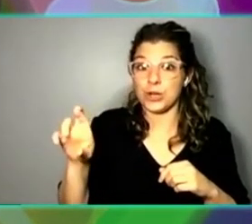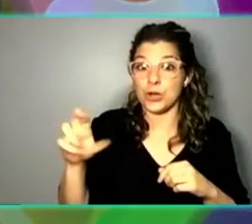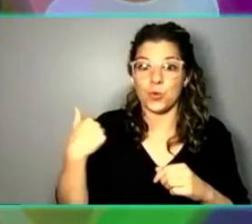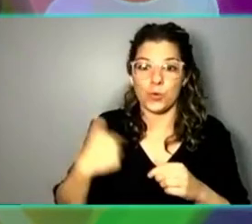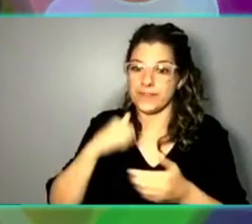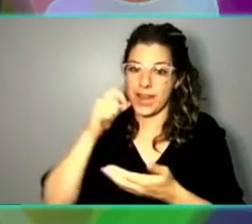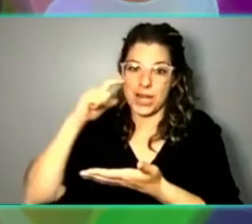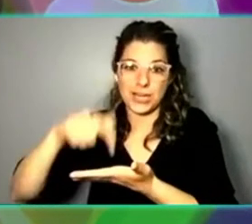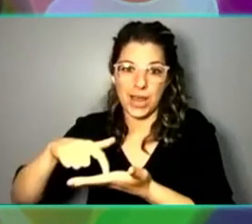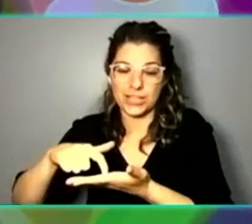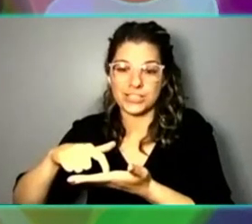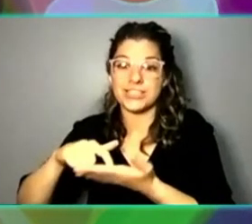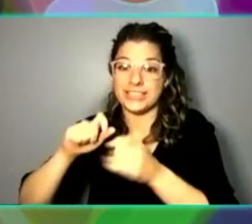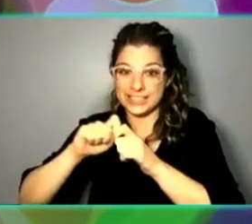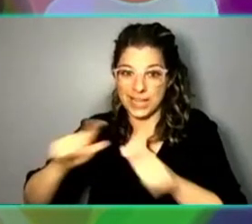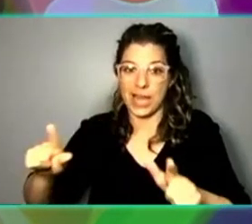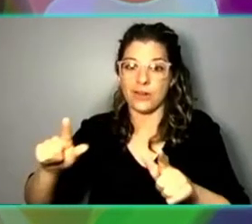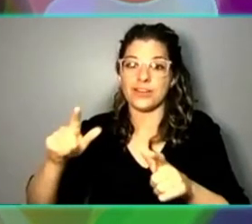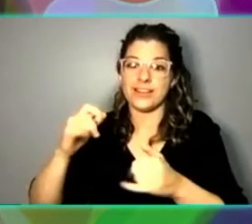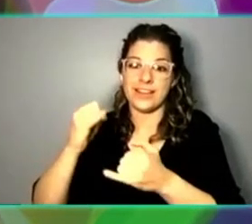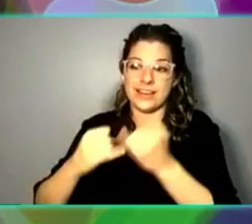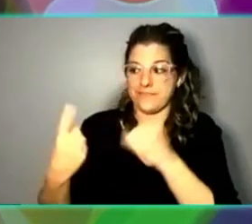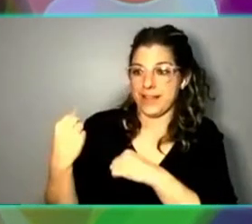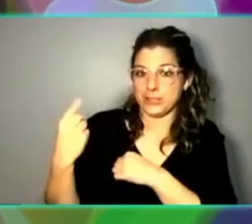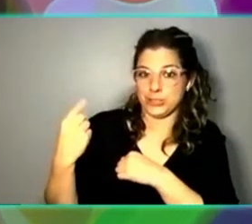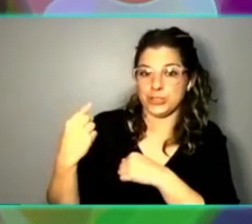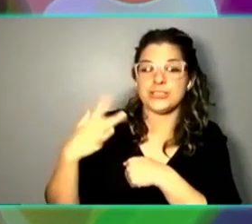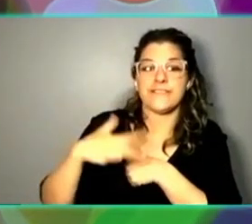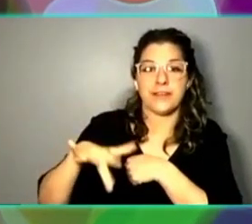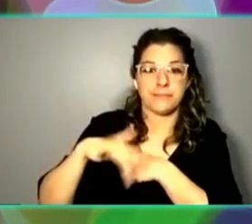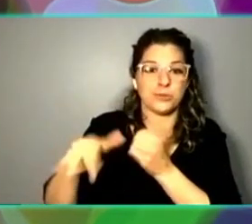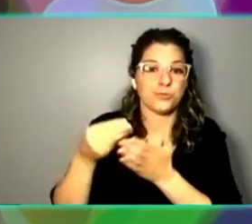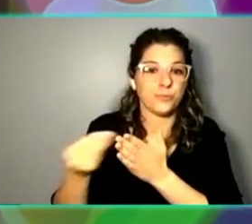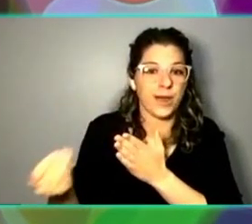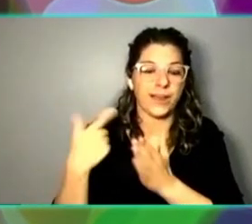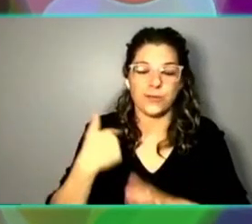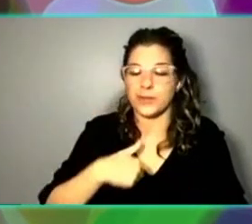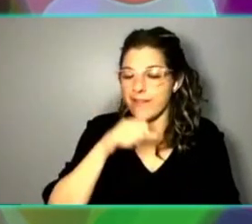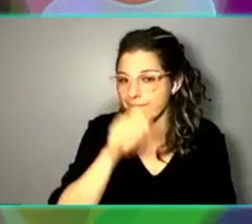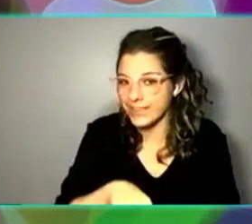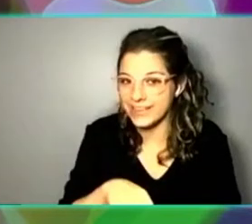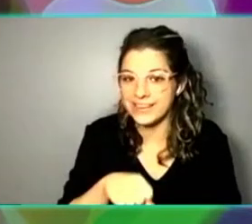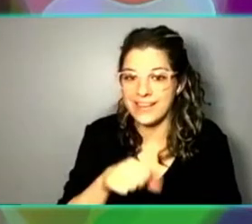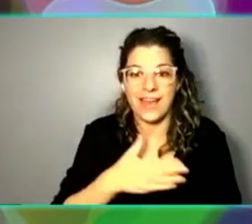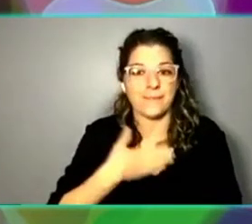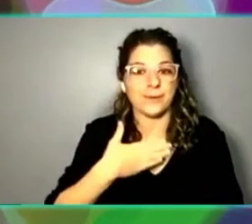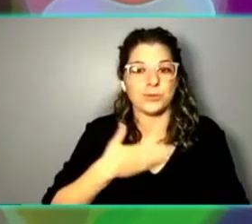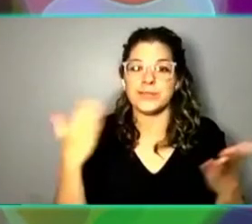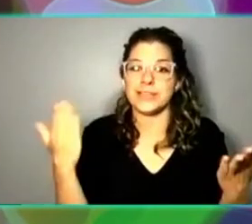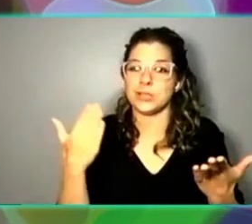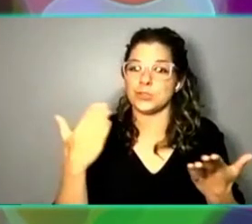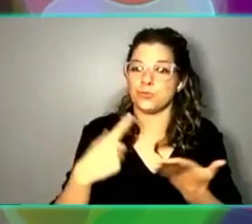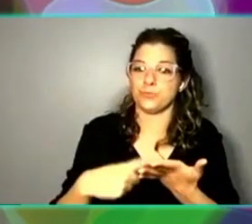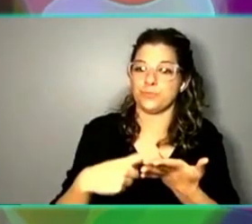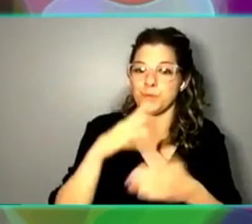acknowledged, is out and came out at the end of last year and is available, and we love it. And we're happy to be here to talk about it as well.